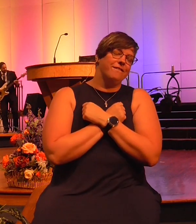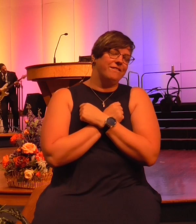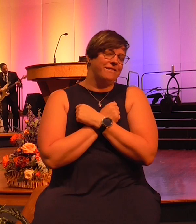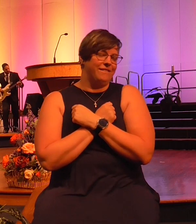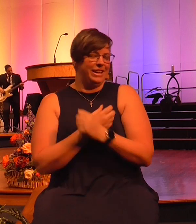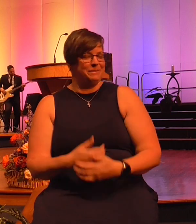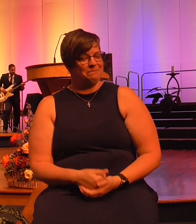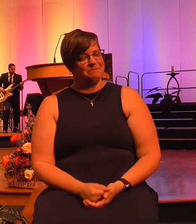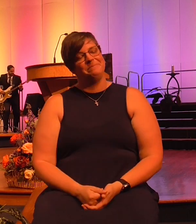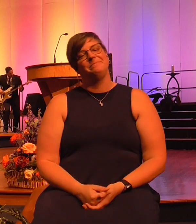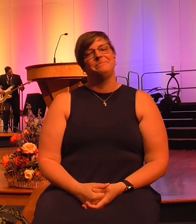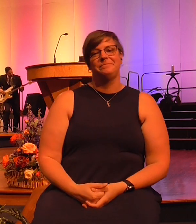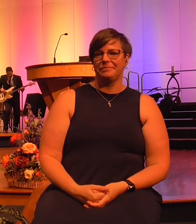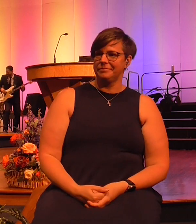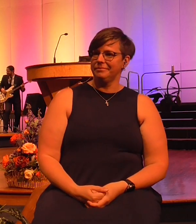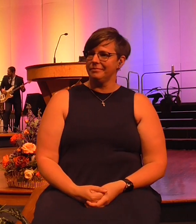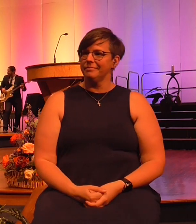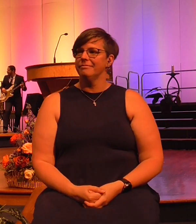word love.